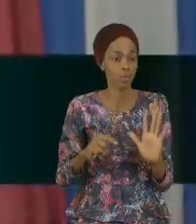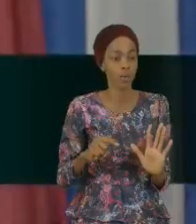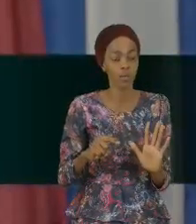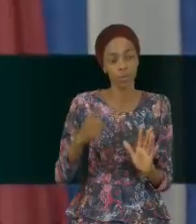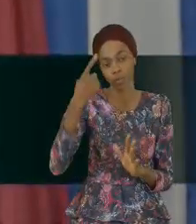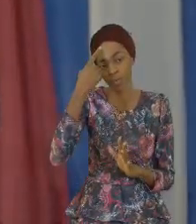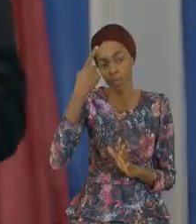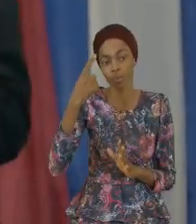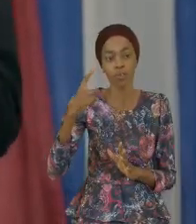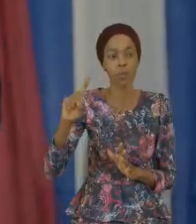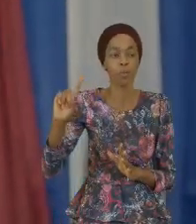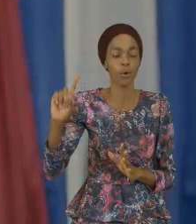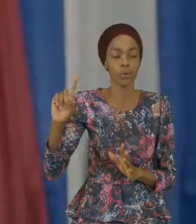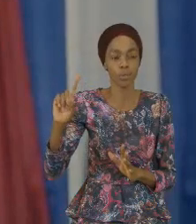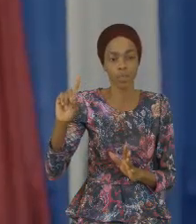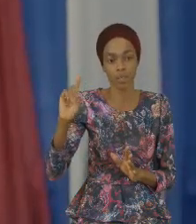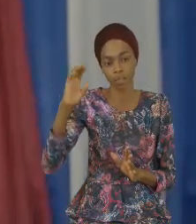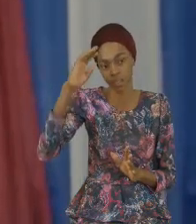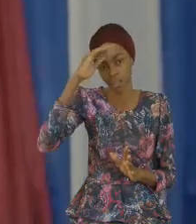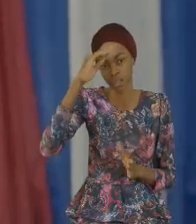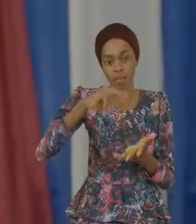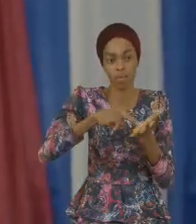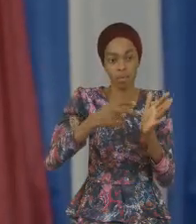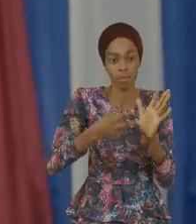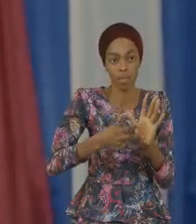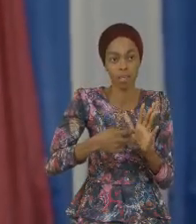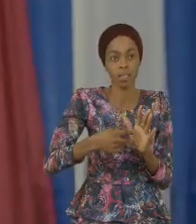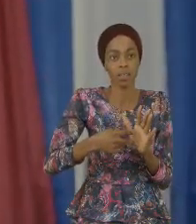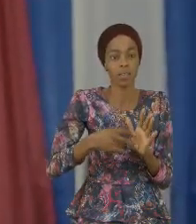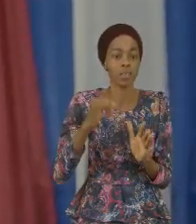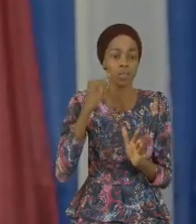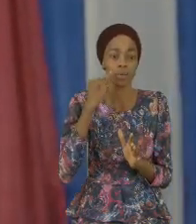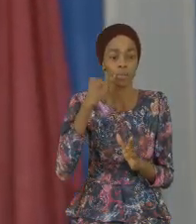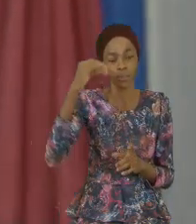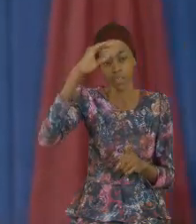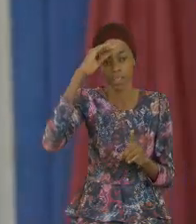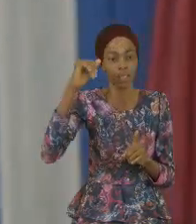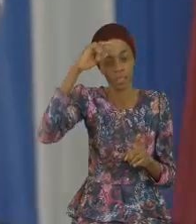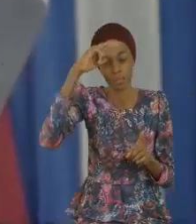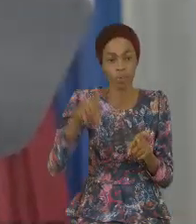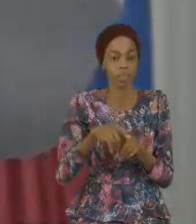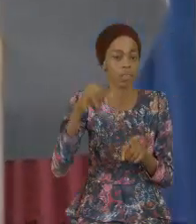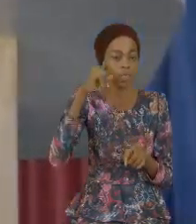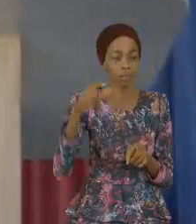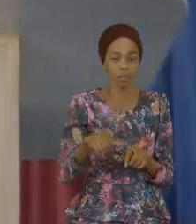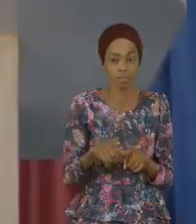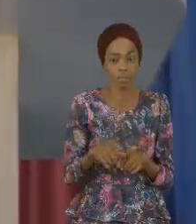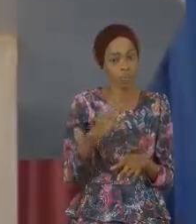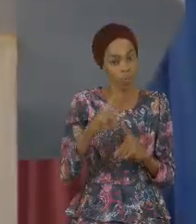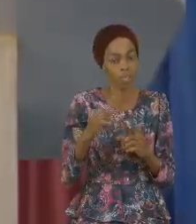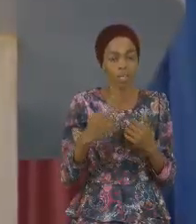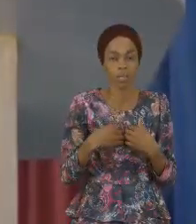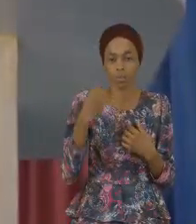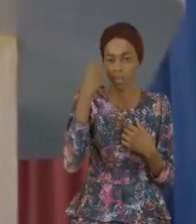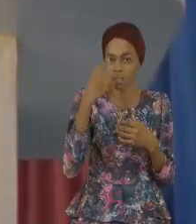verse 25 it says, for he supposed his brethren would have understood how that